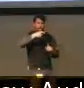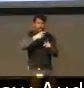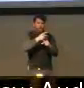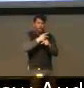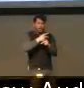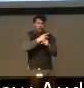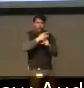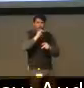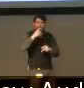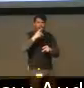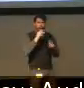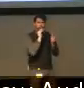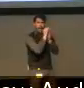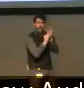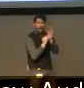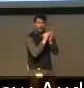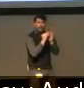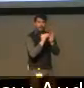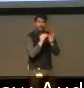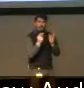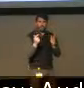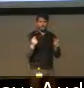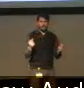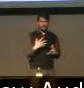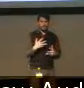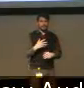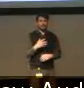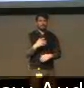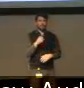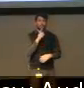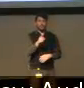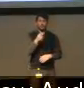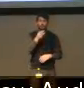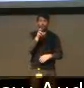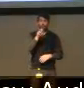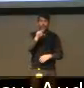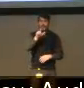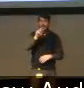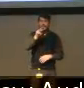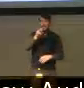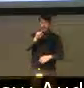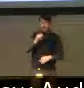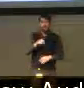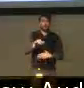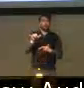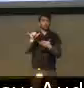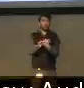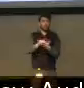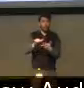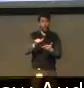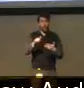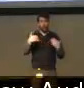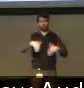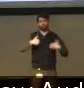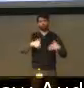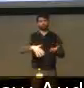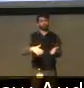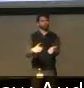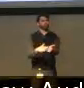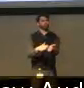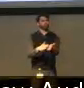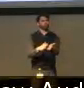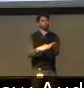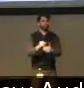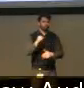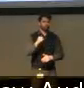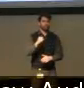informative. And I think what you can see is the Great Lakes region in New York really rocked it here, and tremendous reductions in